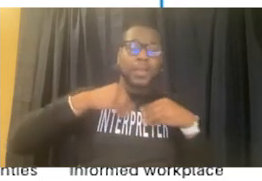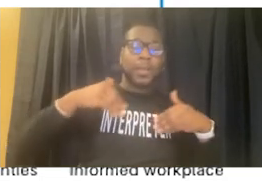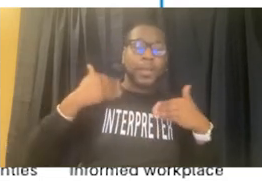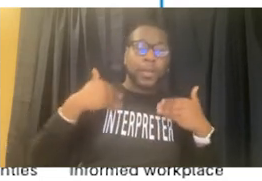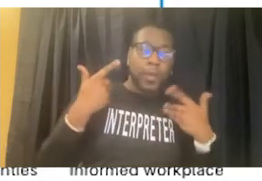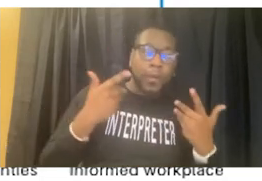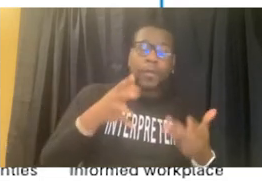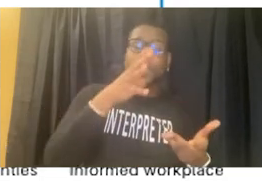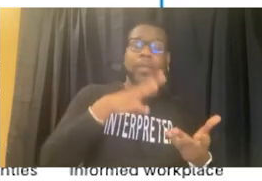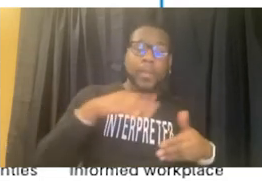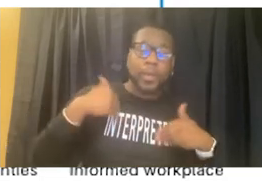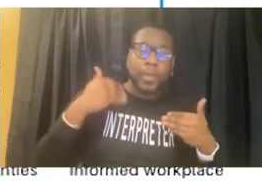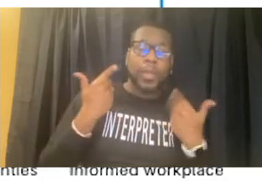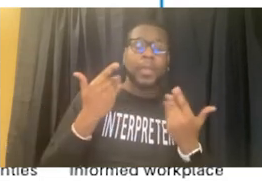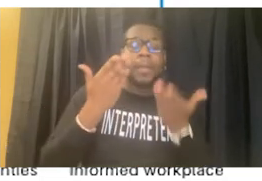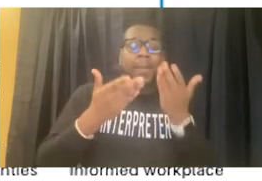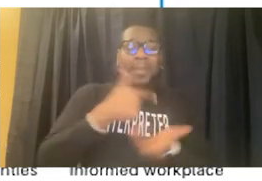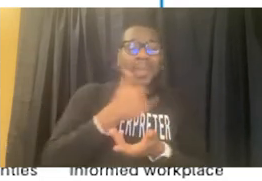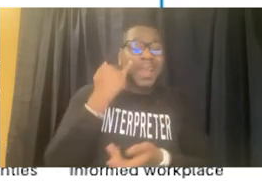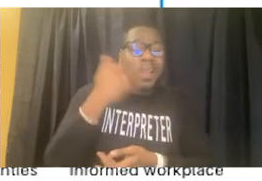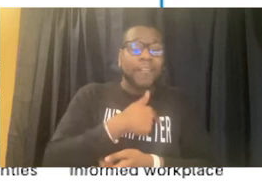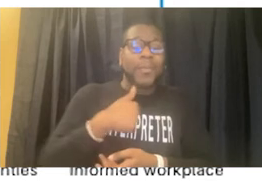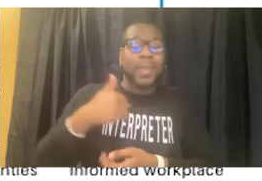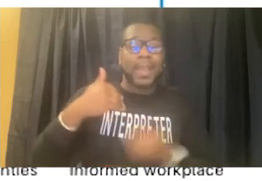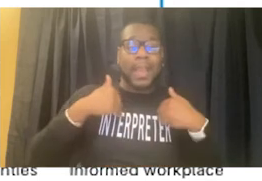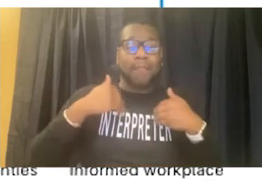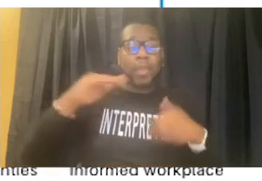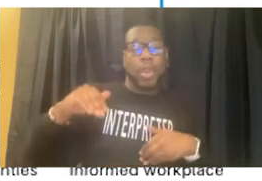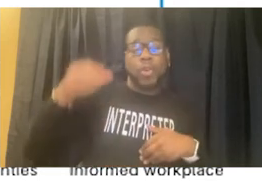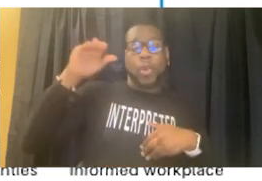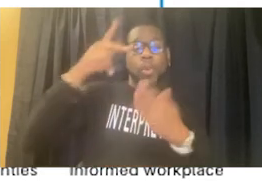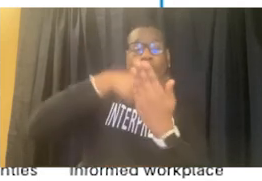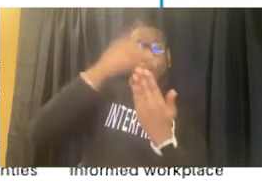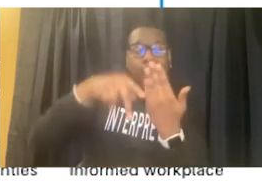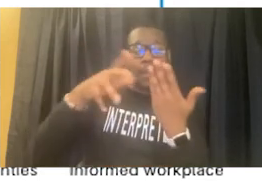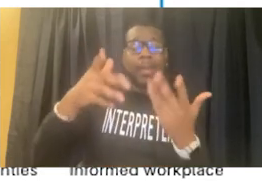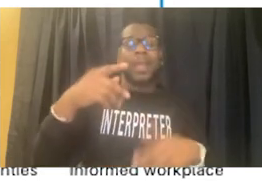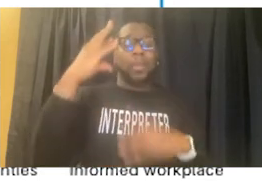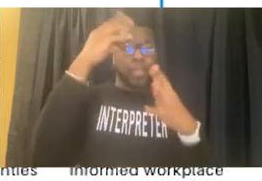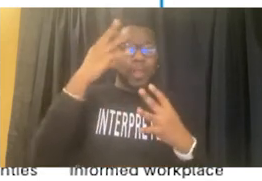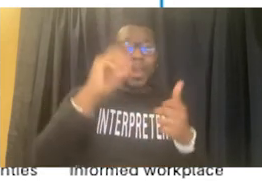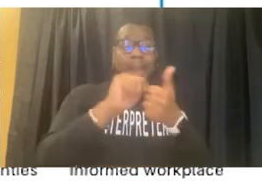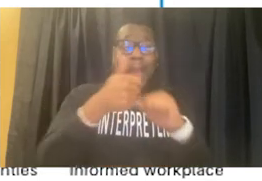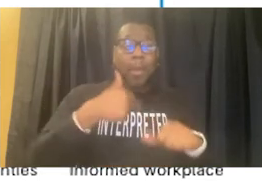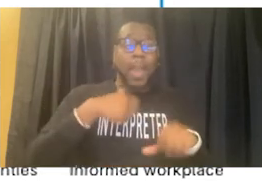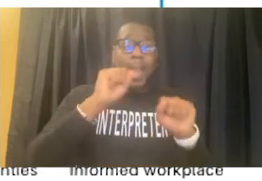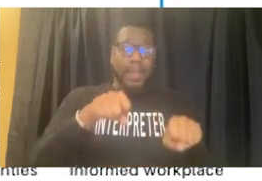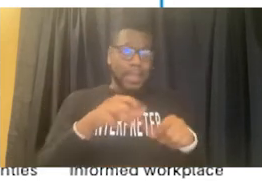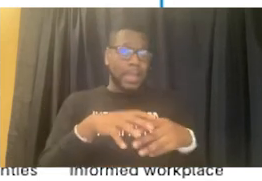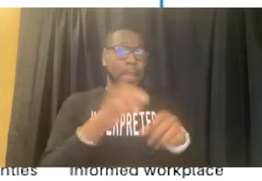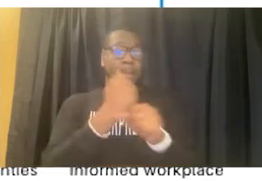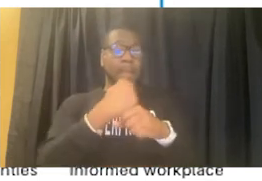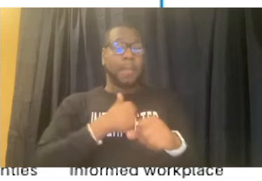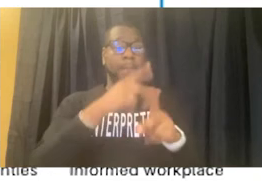have an adult program. How am I making these spaces supportive? Am I taking away that heteronormative mindset that I have